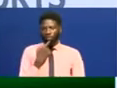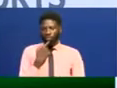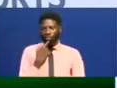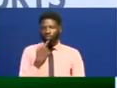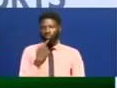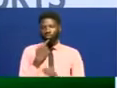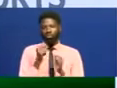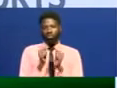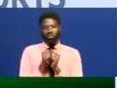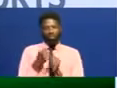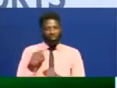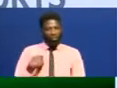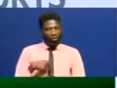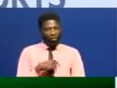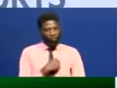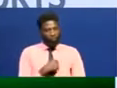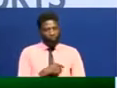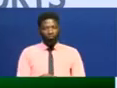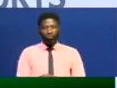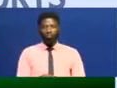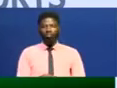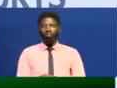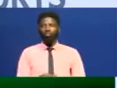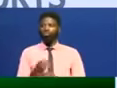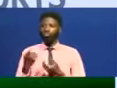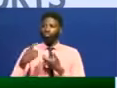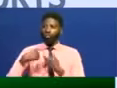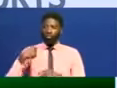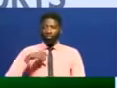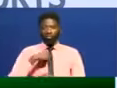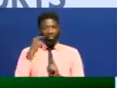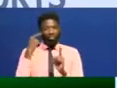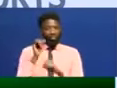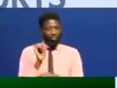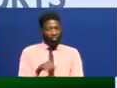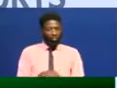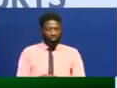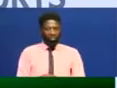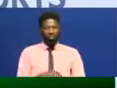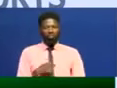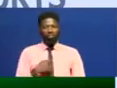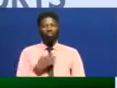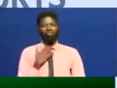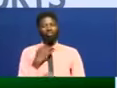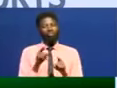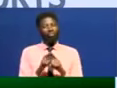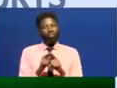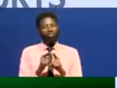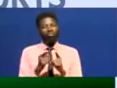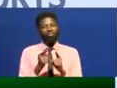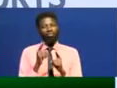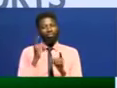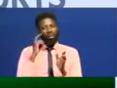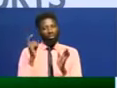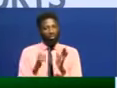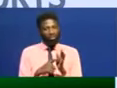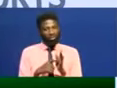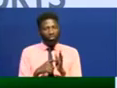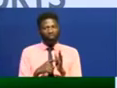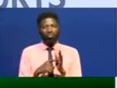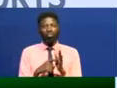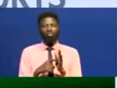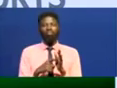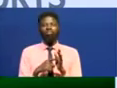that are with us, to join us for that. And I want, in that regard, to recognize